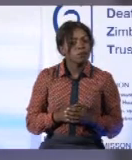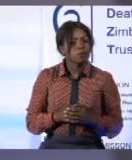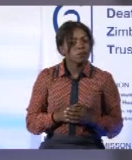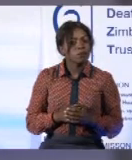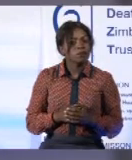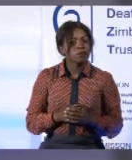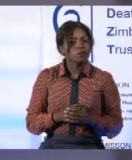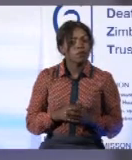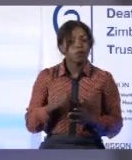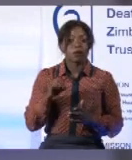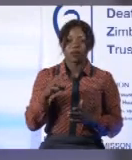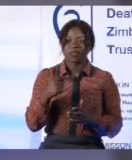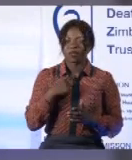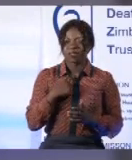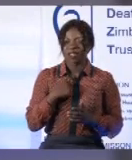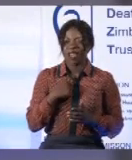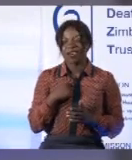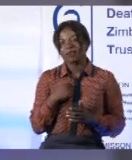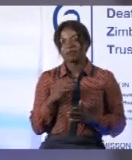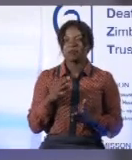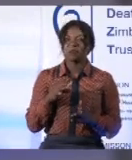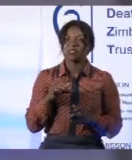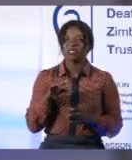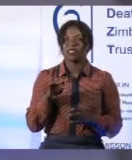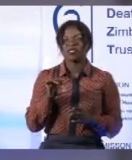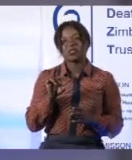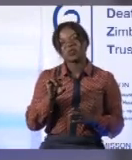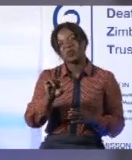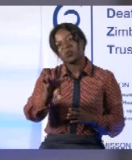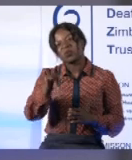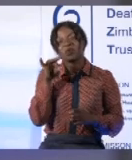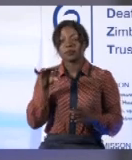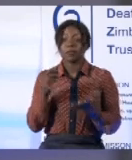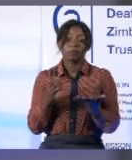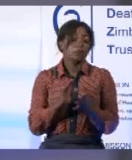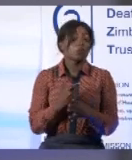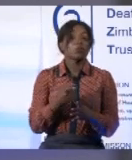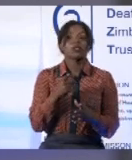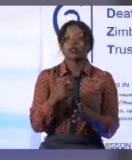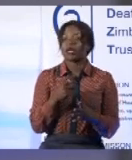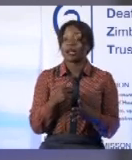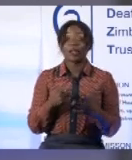can't say it was a choice, but I think maybe it was because of the situation.